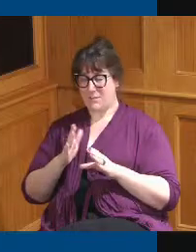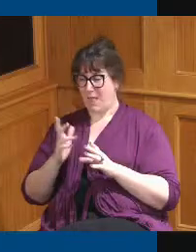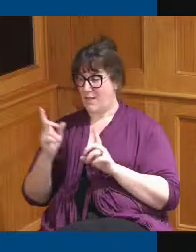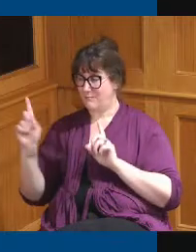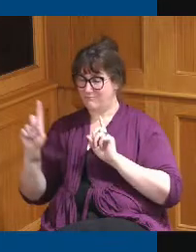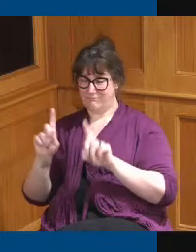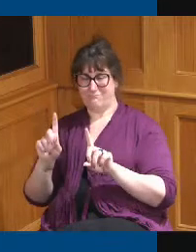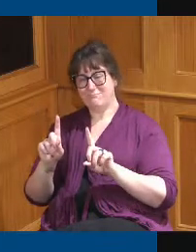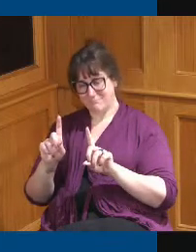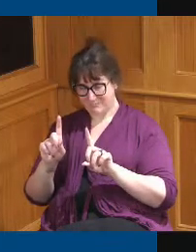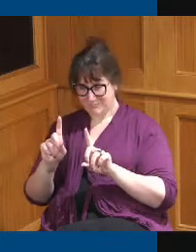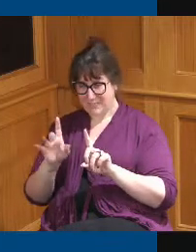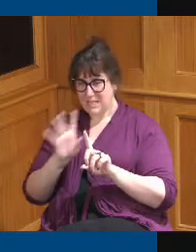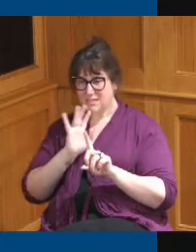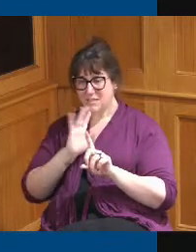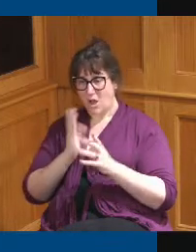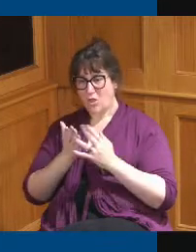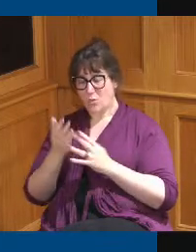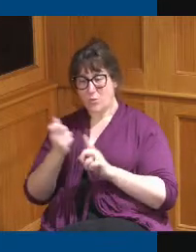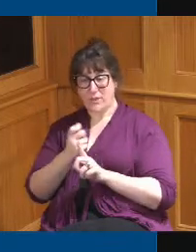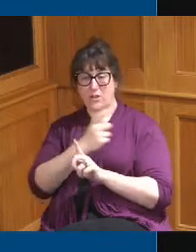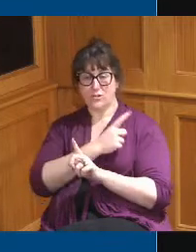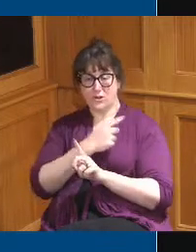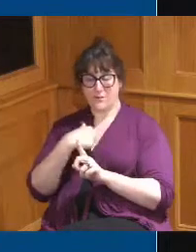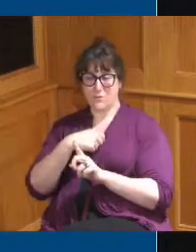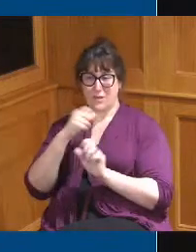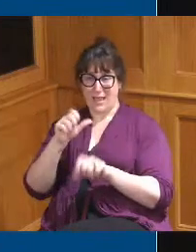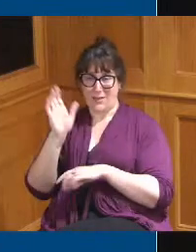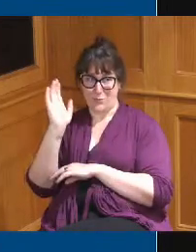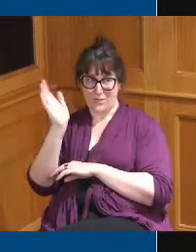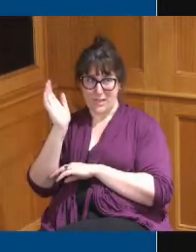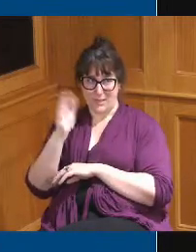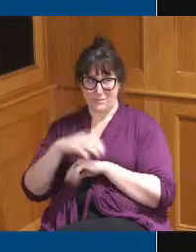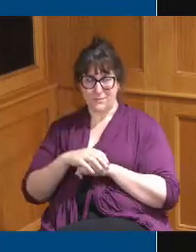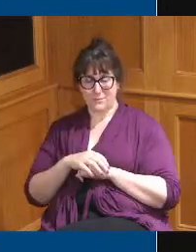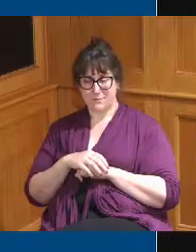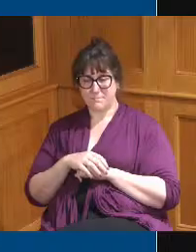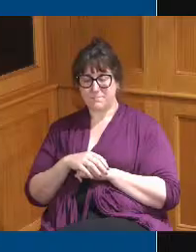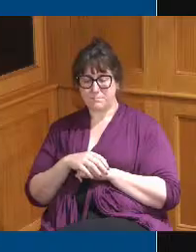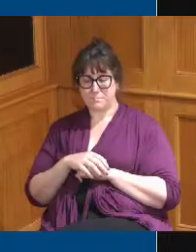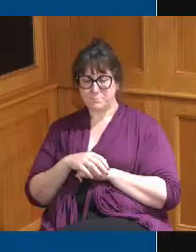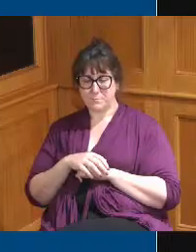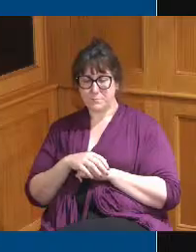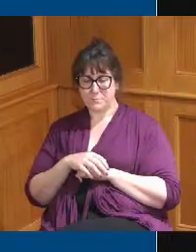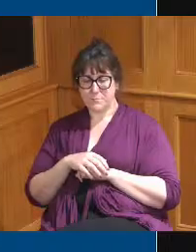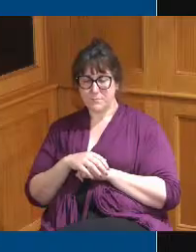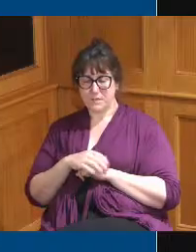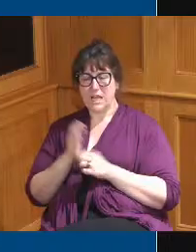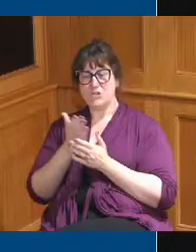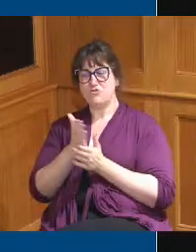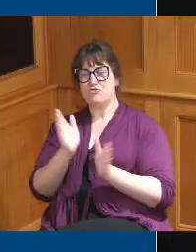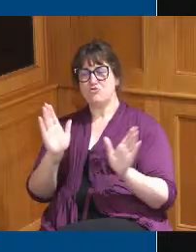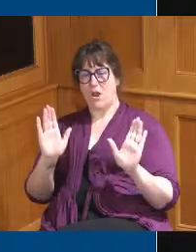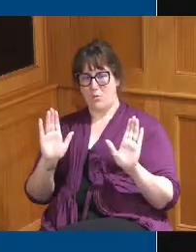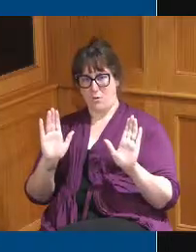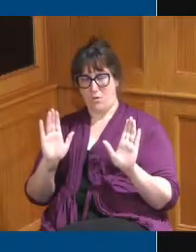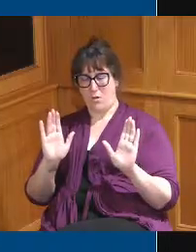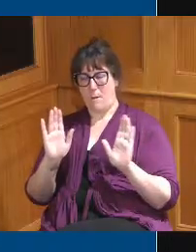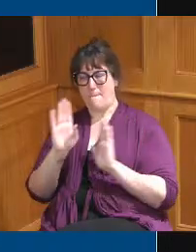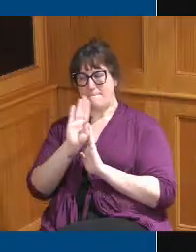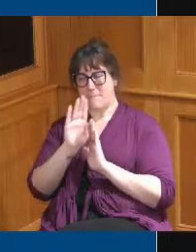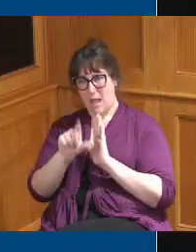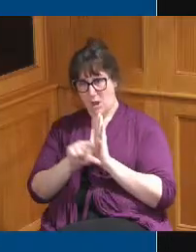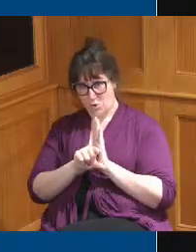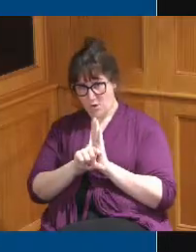through the alternatives that we're here to present. So just to cover, generally, we're going to give some background